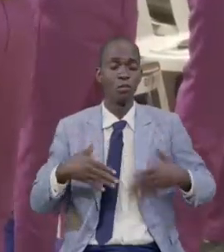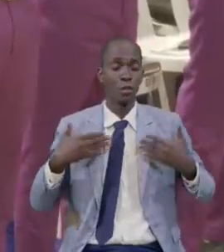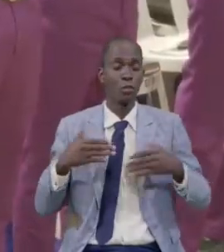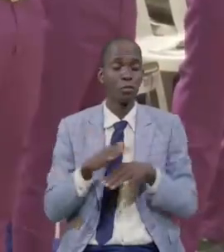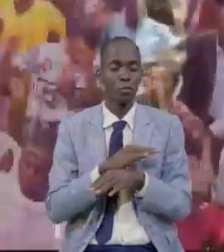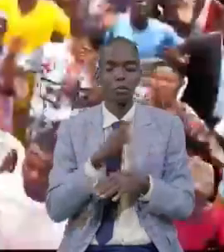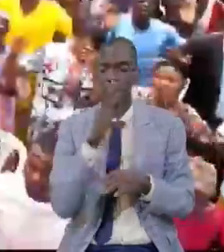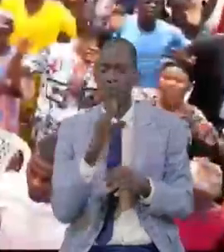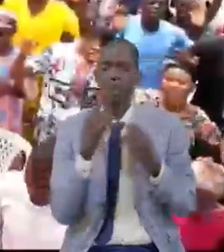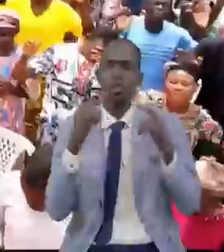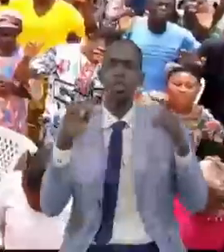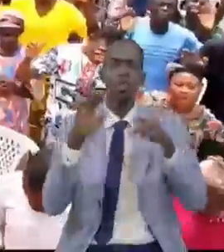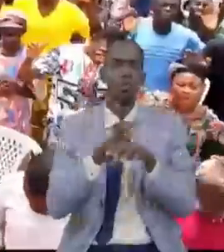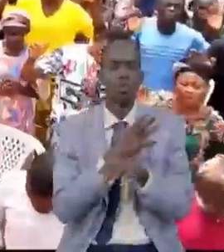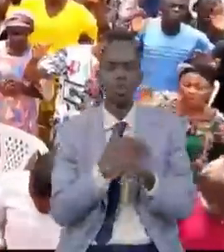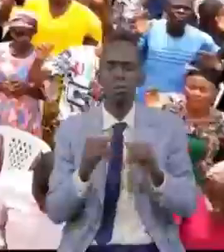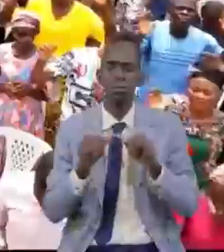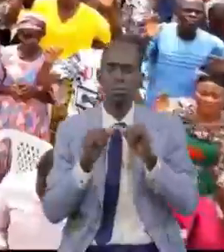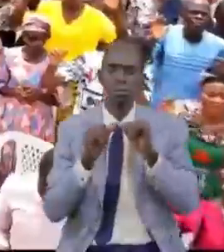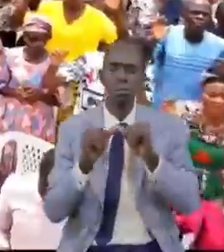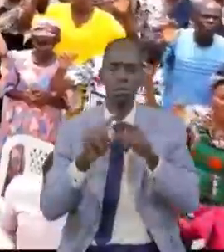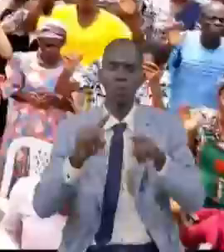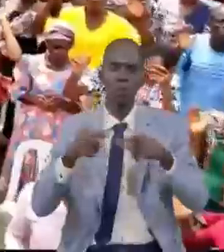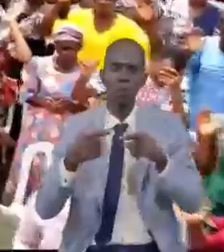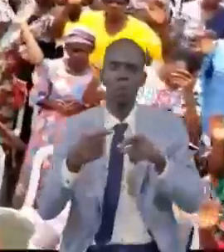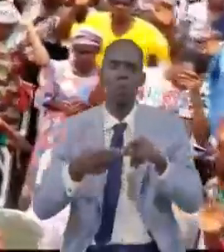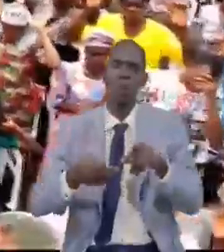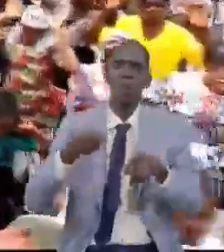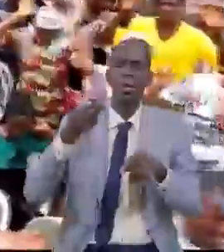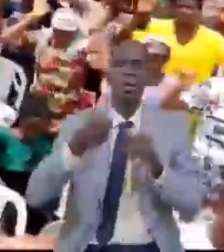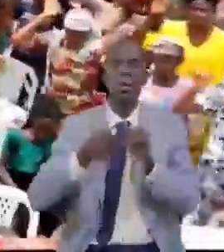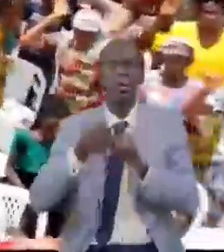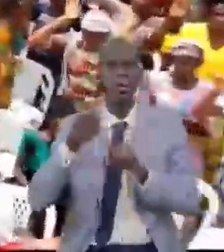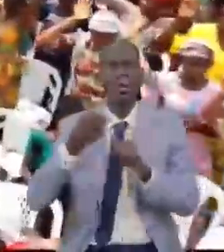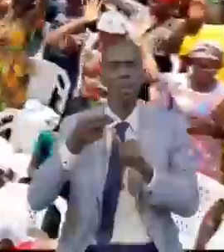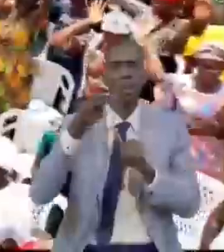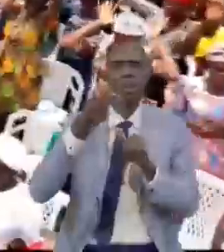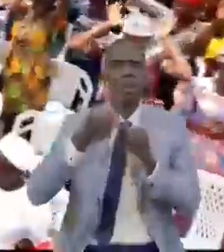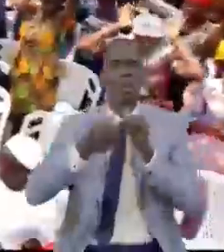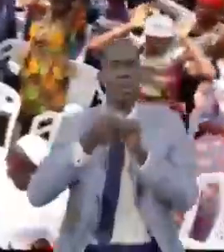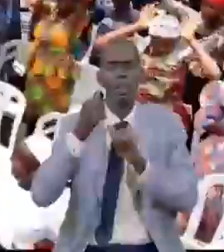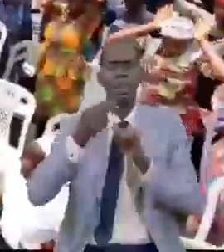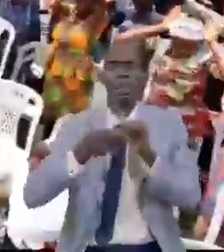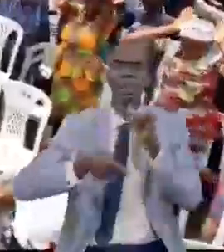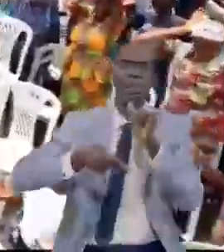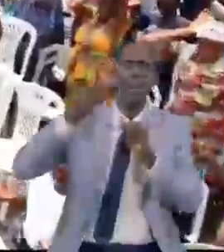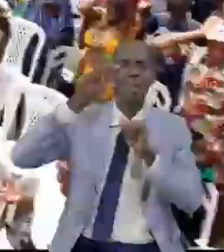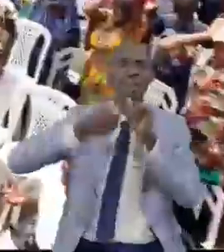keep on going higher, higher, higher in Jesus'